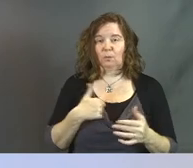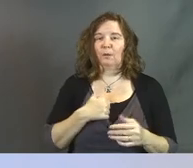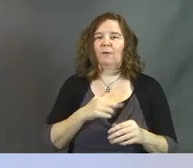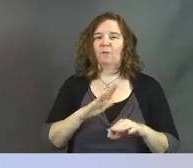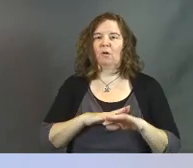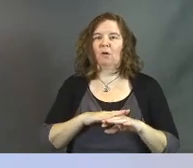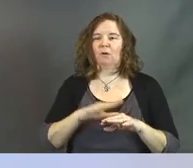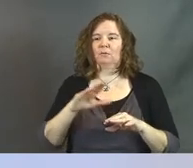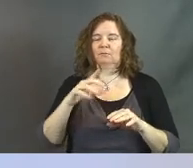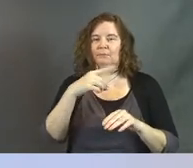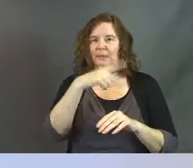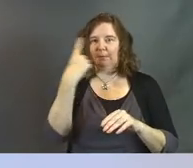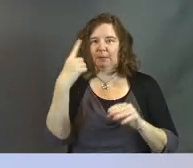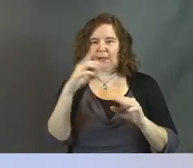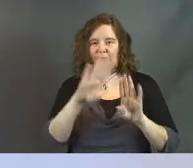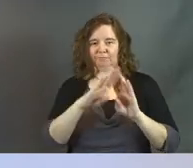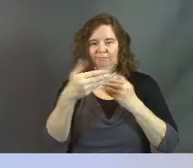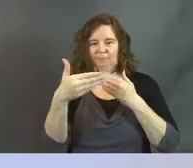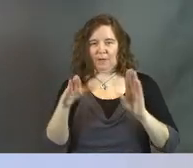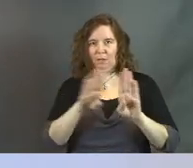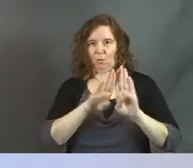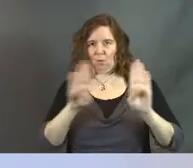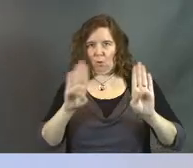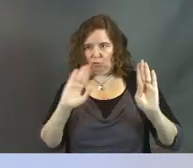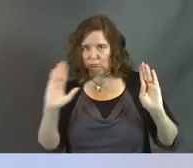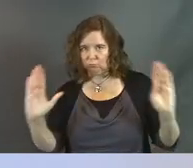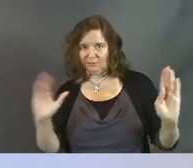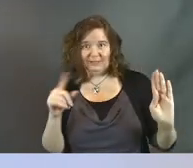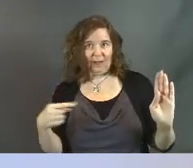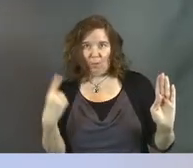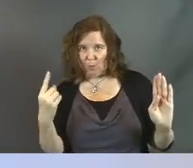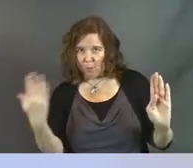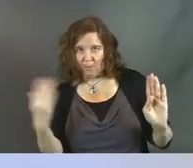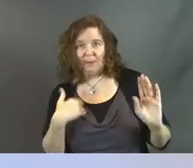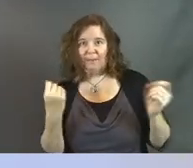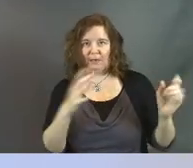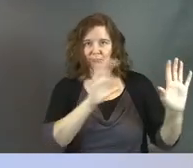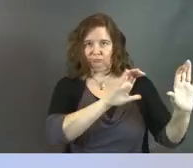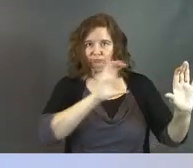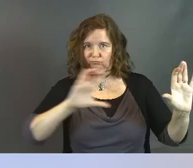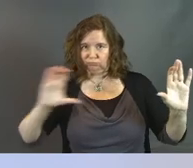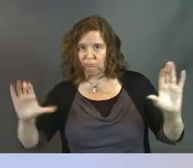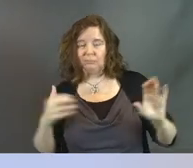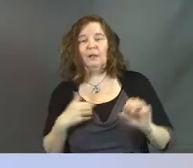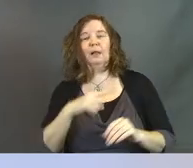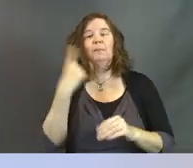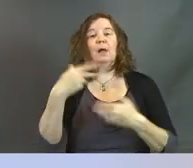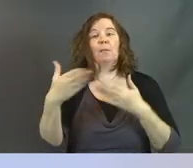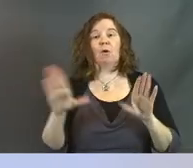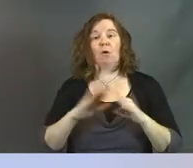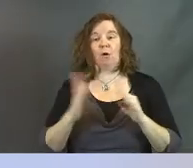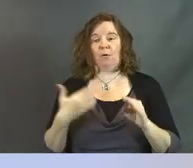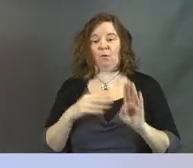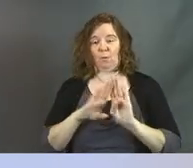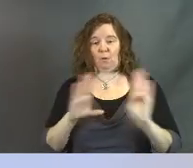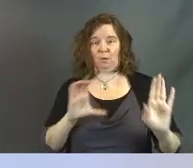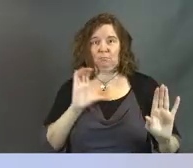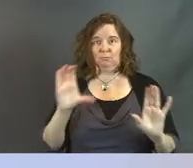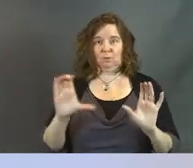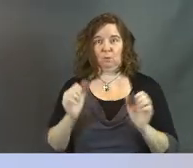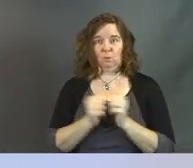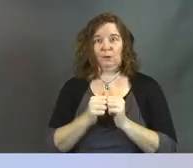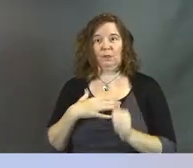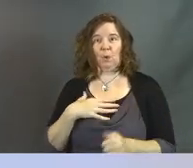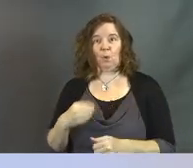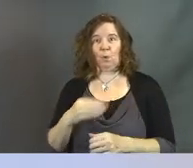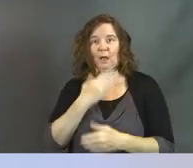our offering boxes that line the back wall of the sanctuary. Back walls, not just one, multiple. And these are black boxes on the back walls with white